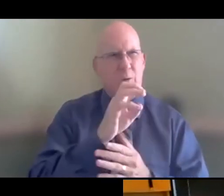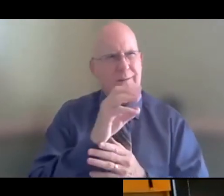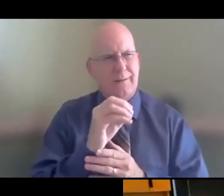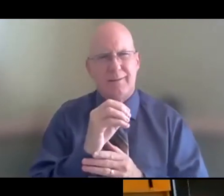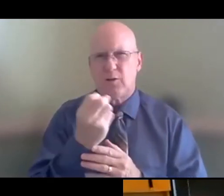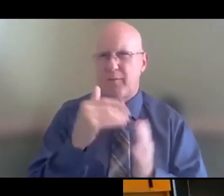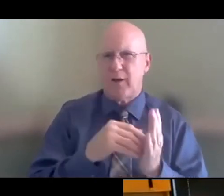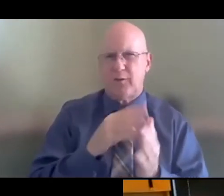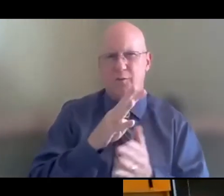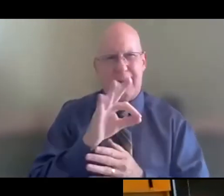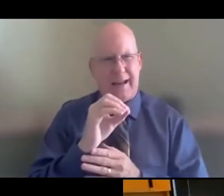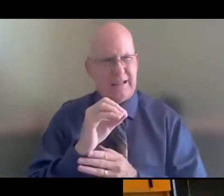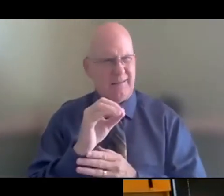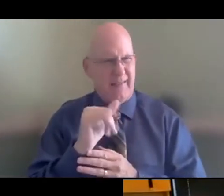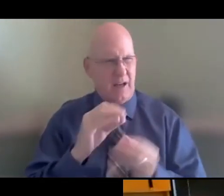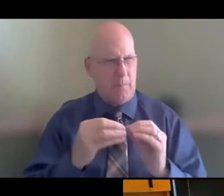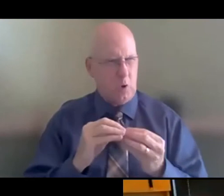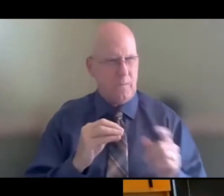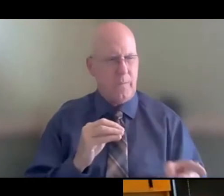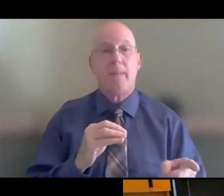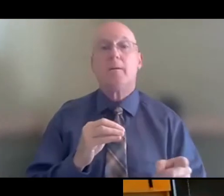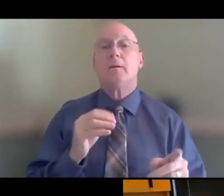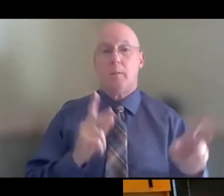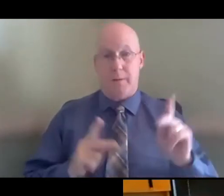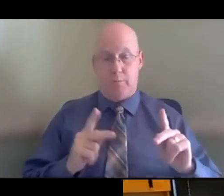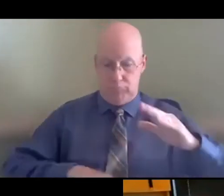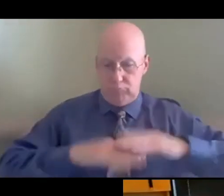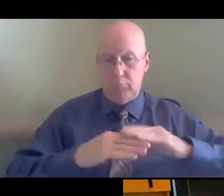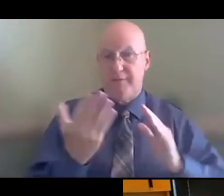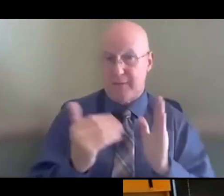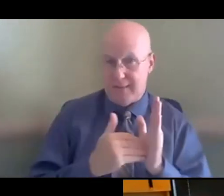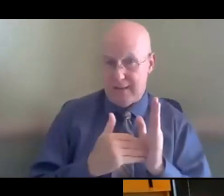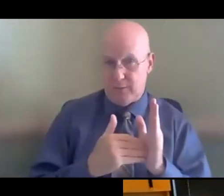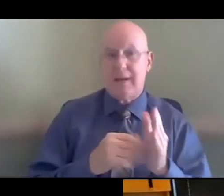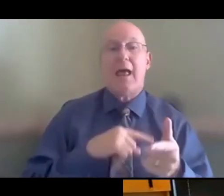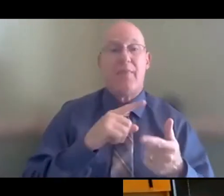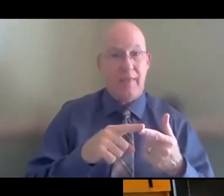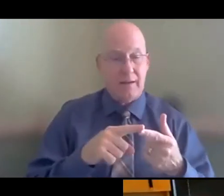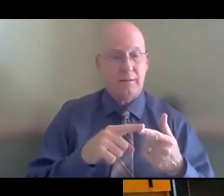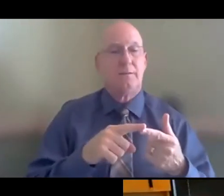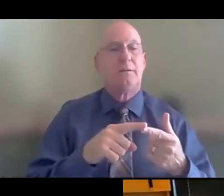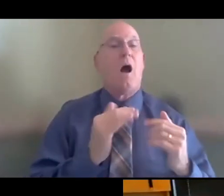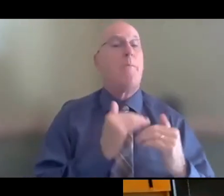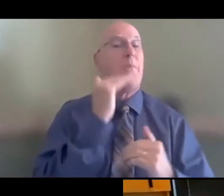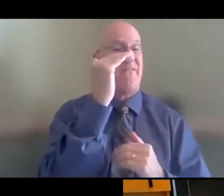490. And so individuals could hit that maximum of 15, and that can actually contribute above